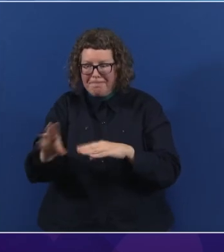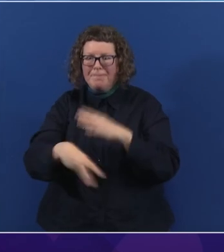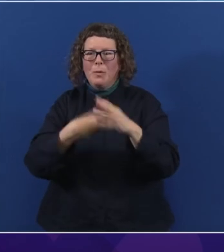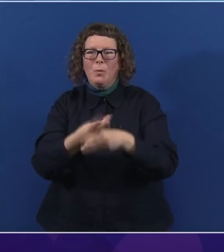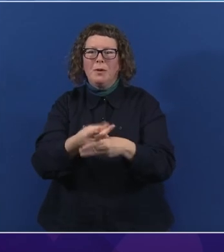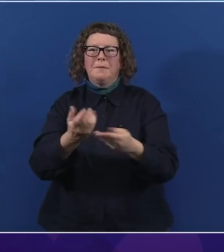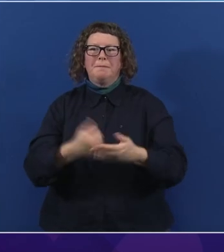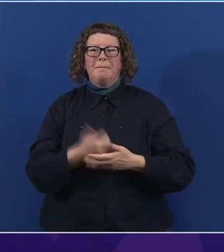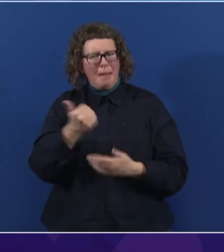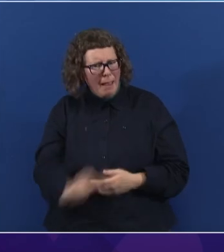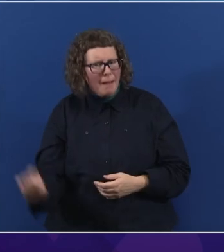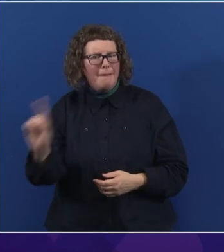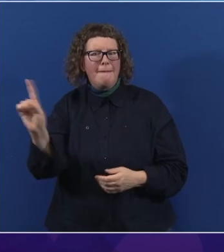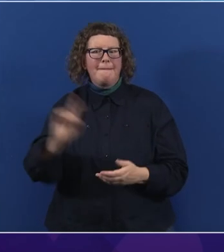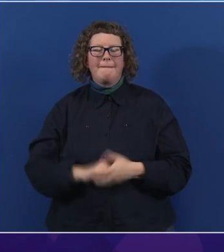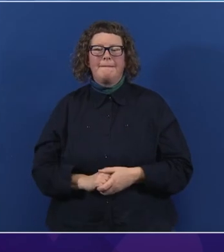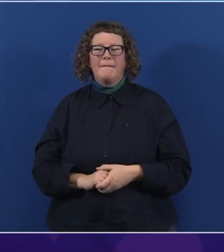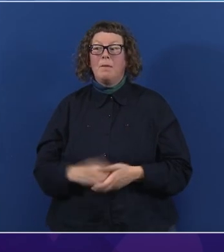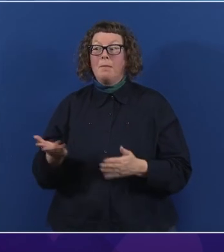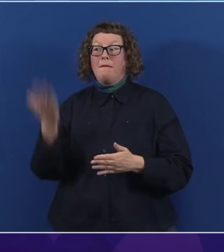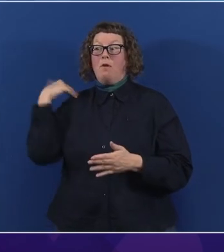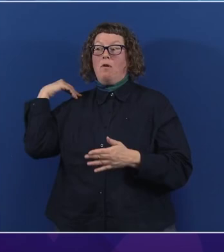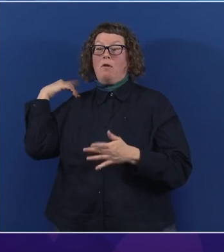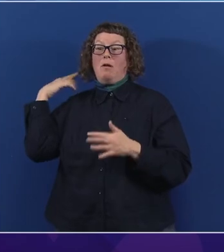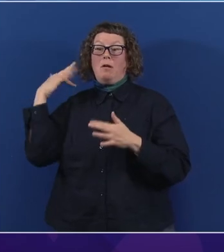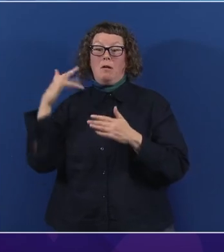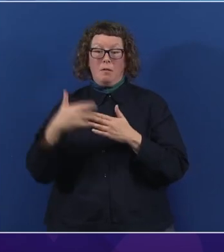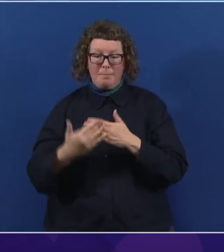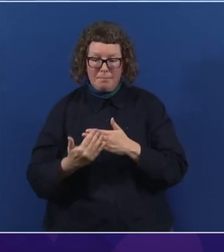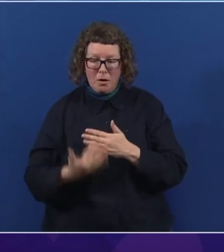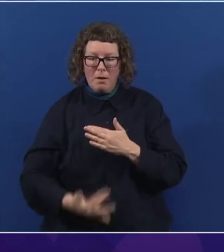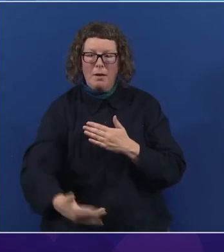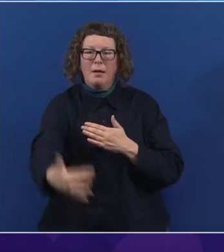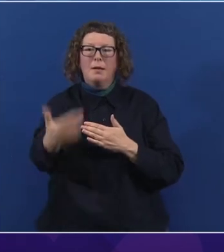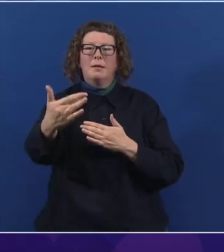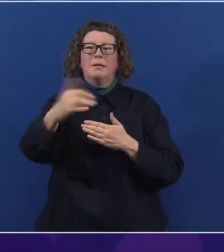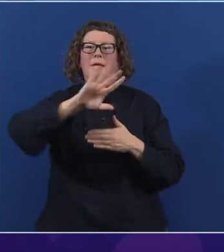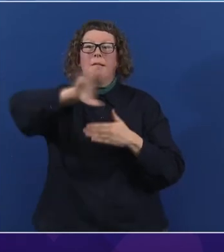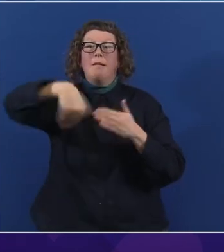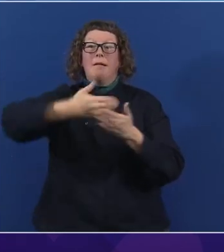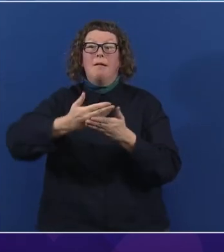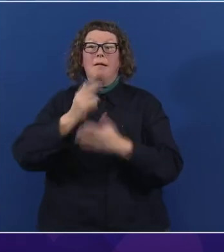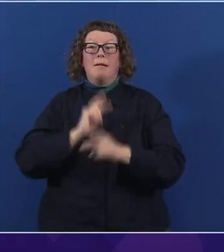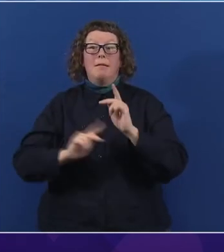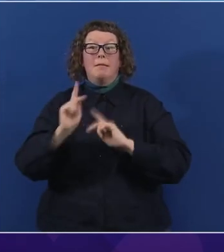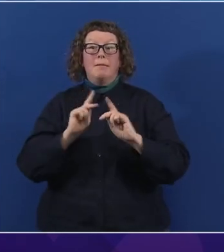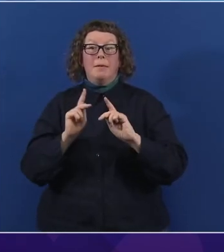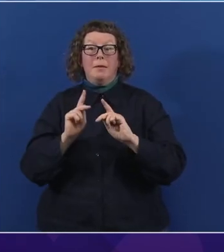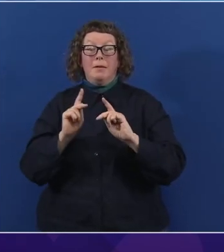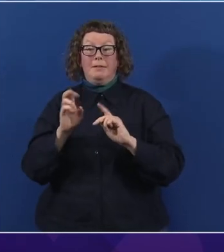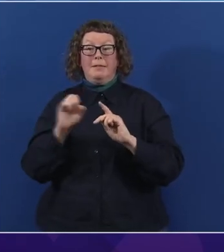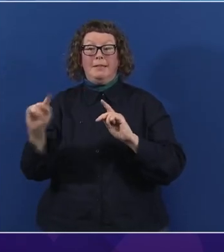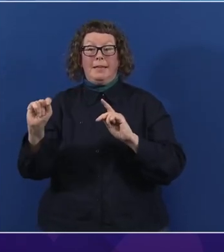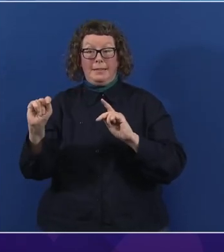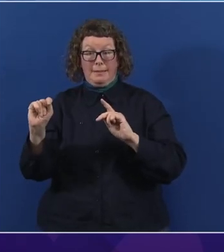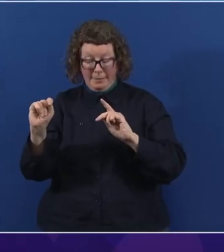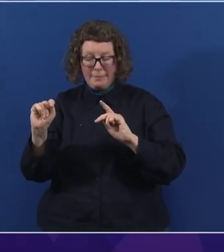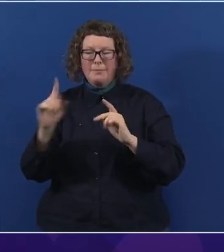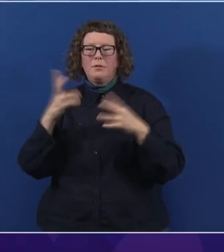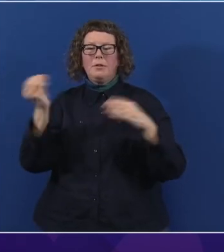world. All those who came before you and all those who will follow. We're here for